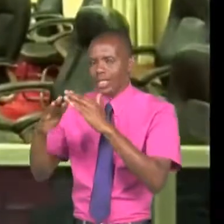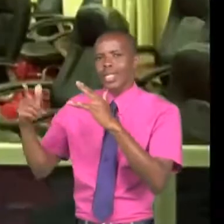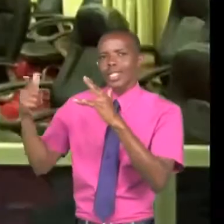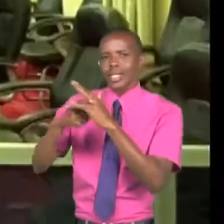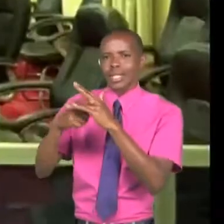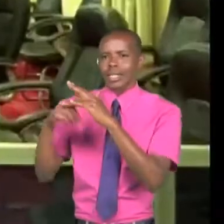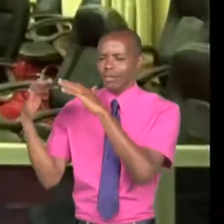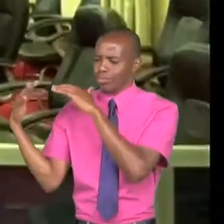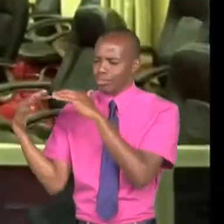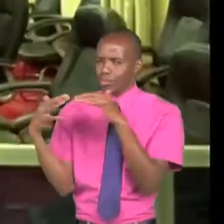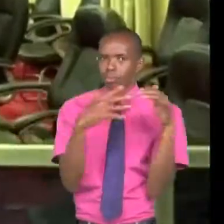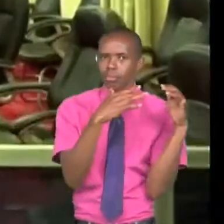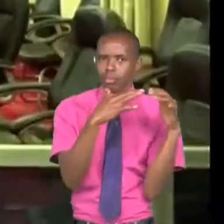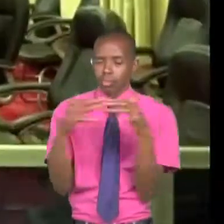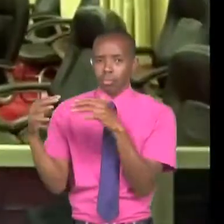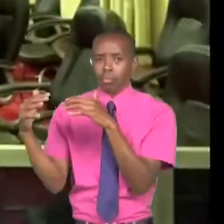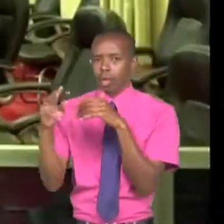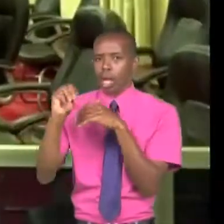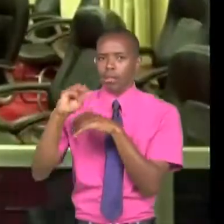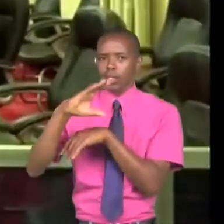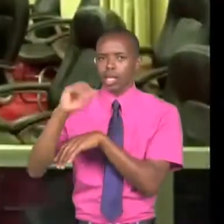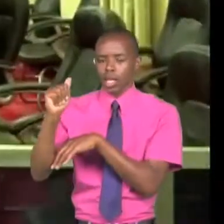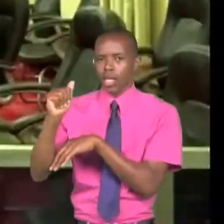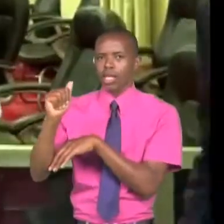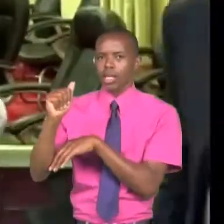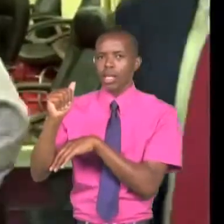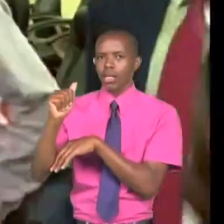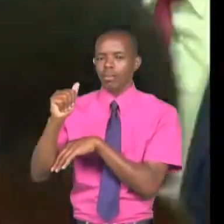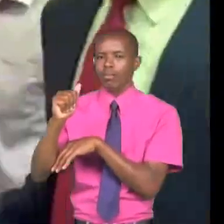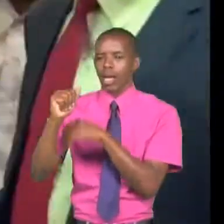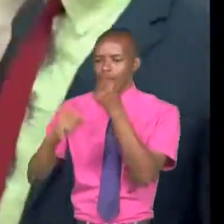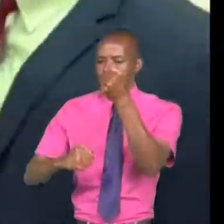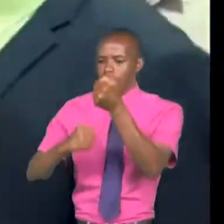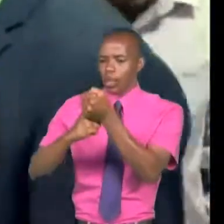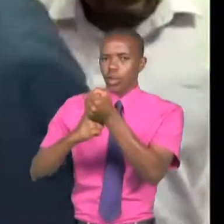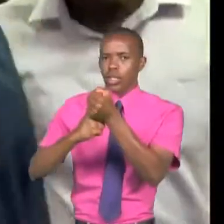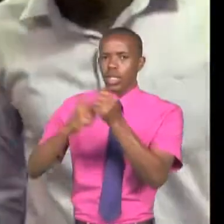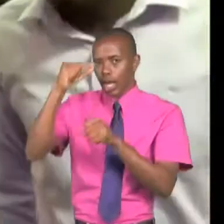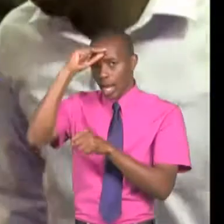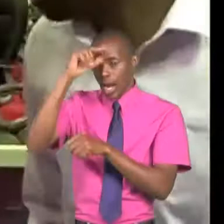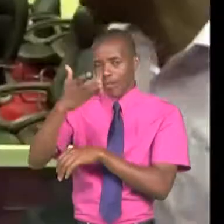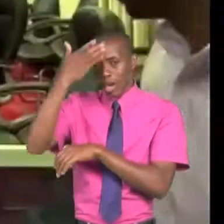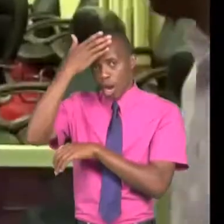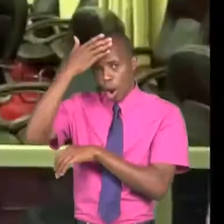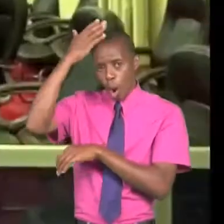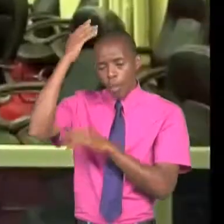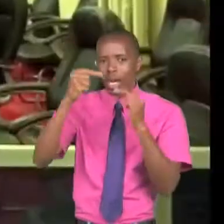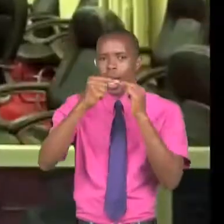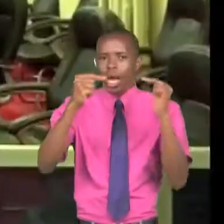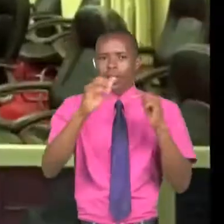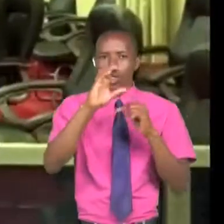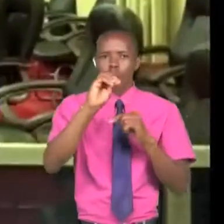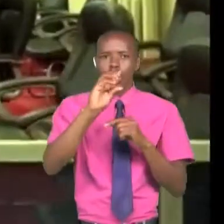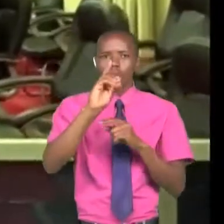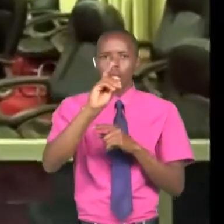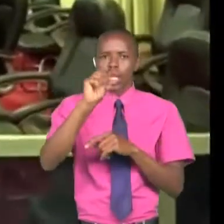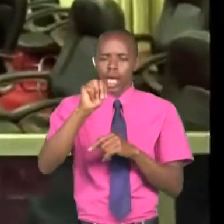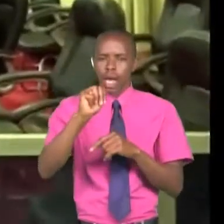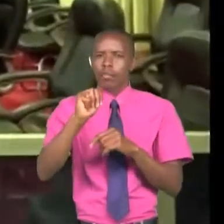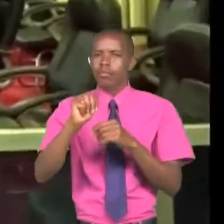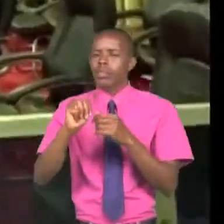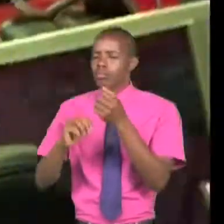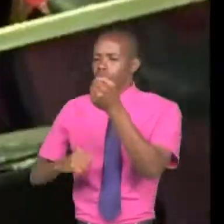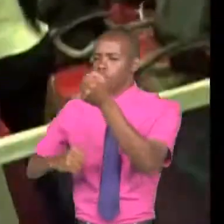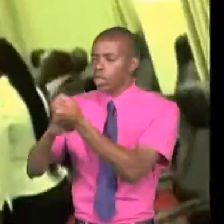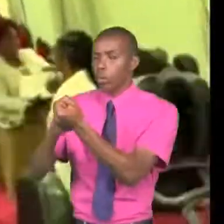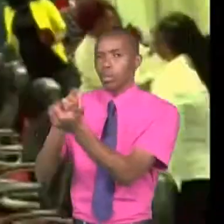creating chaos. MCAs allied to Governor Okoth Obado and against the ODM-sponsored impeachment has been brewing